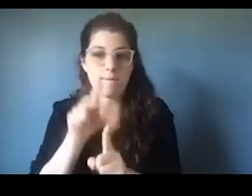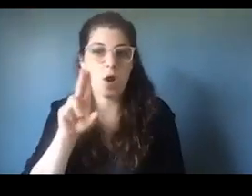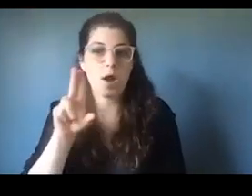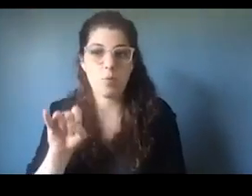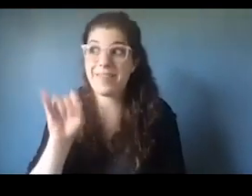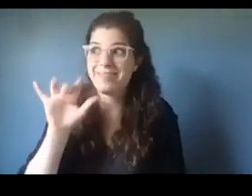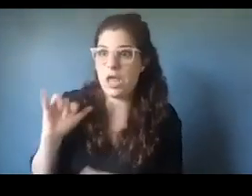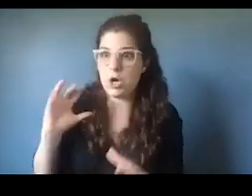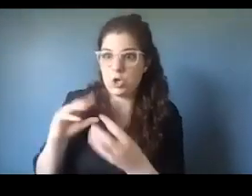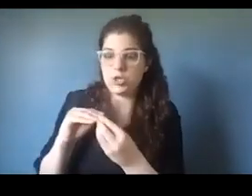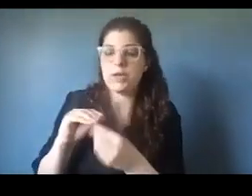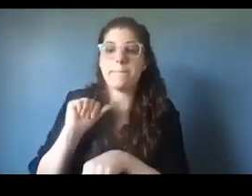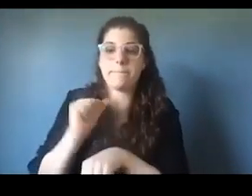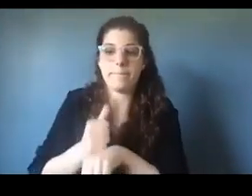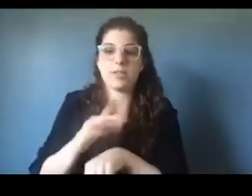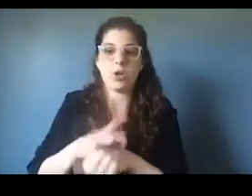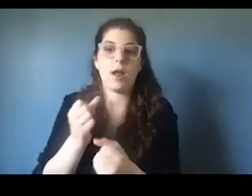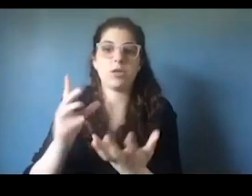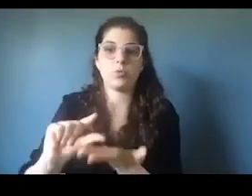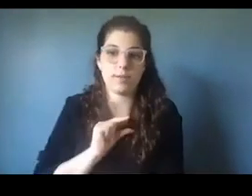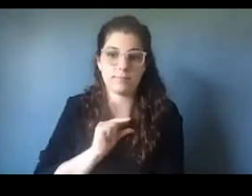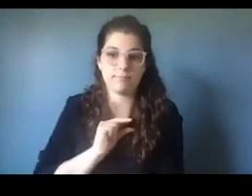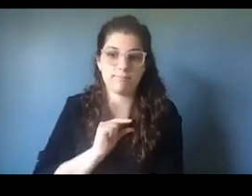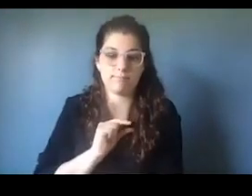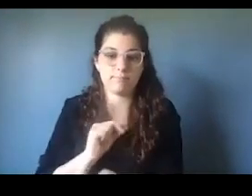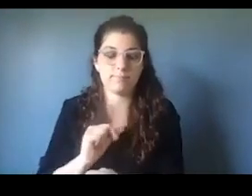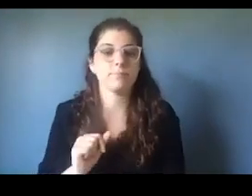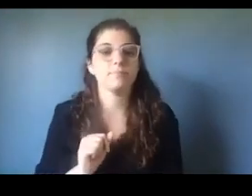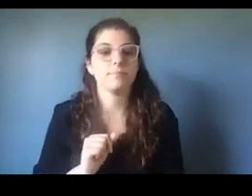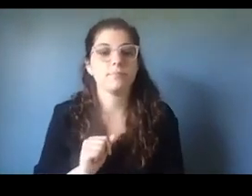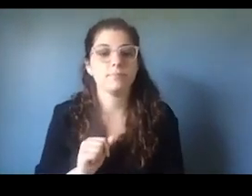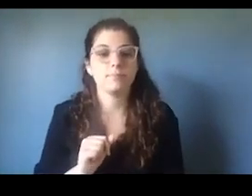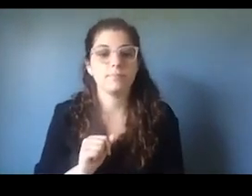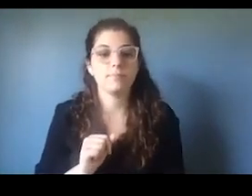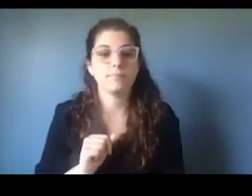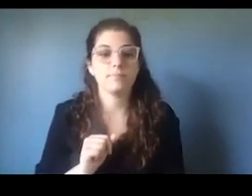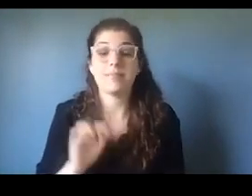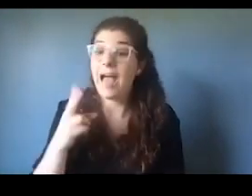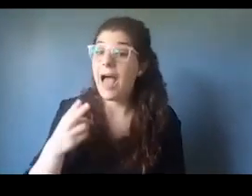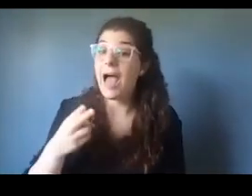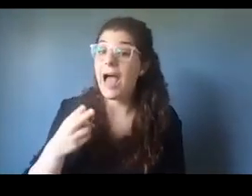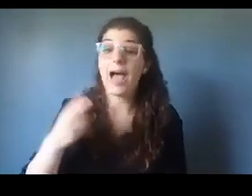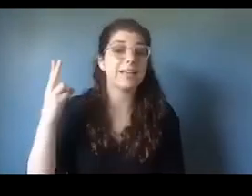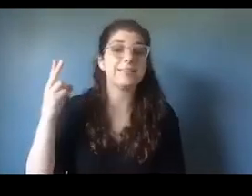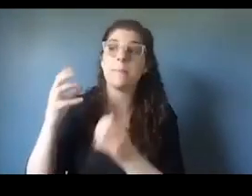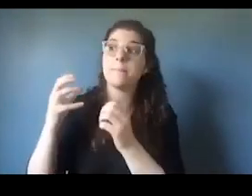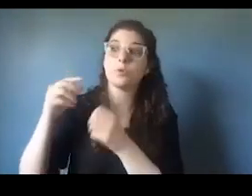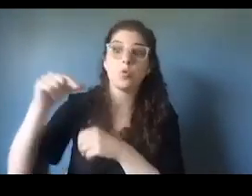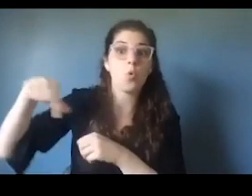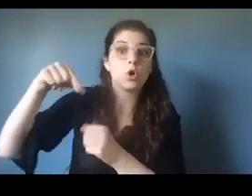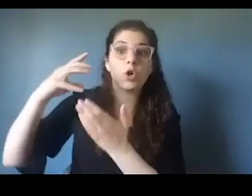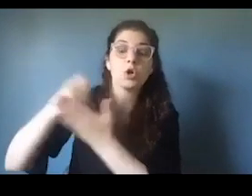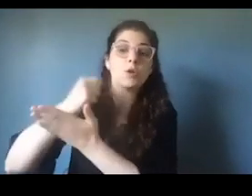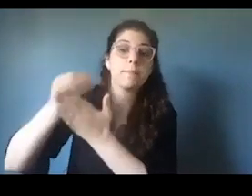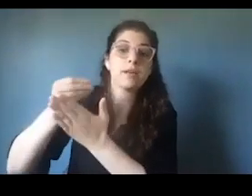And then depending on how much you've earned in the highest earning quarter over those past four quarters, you